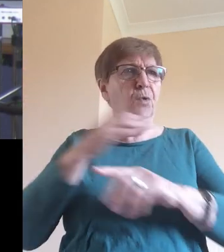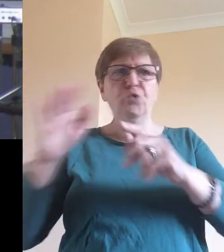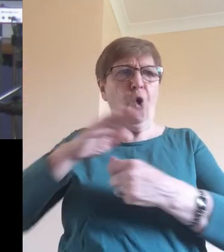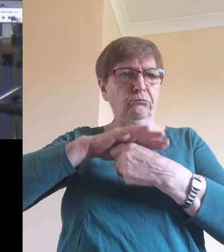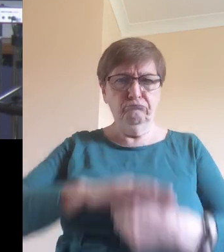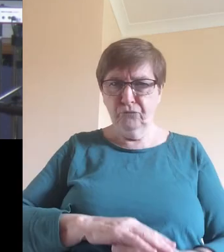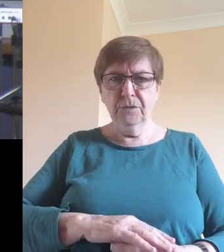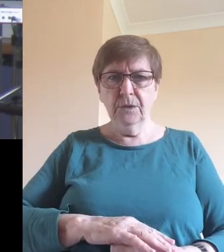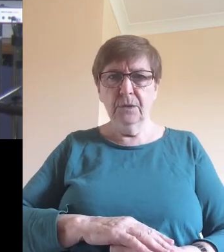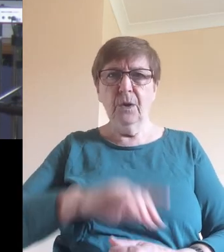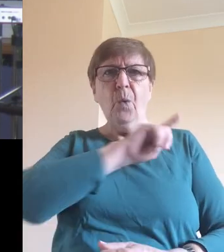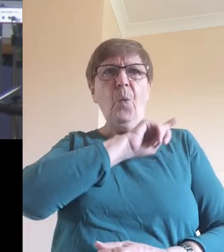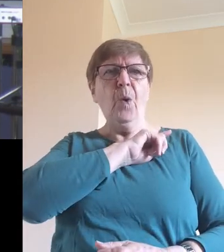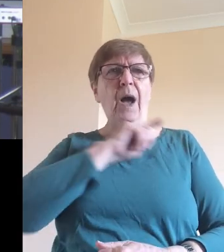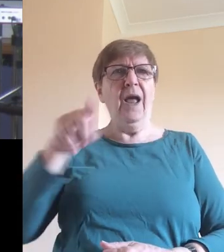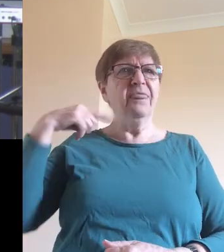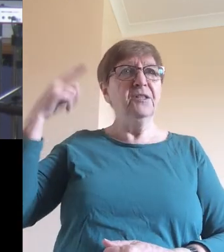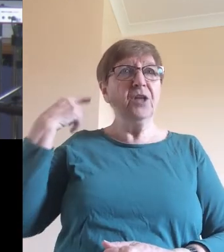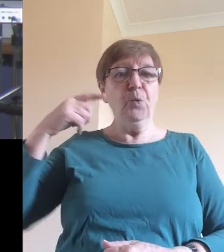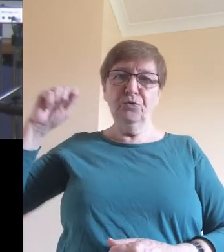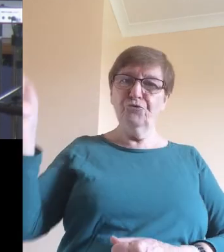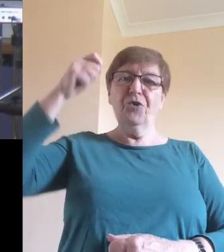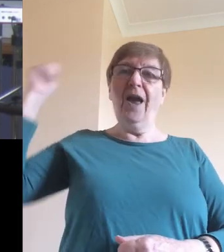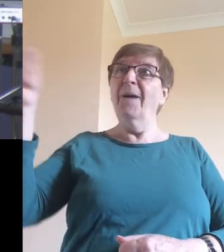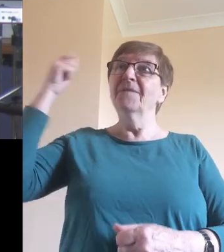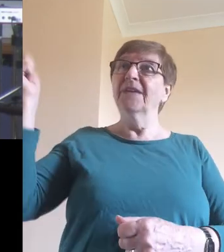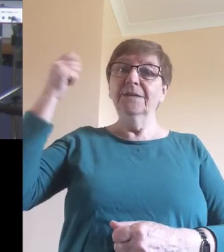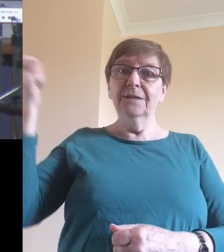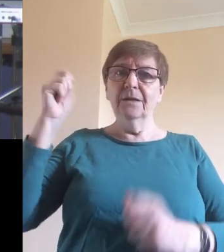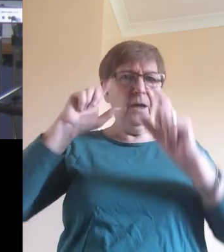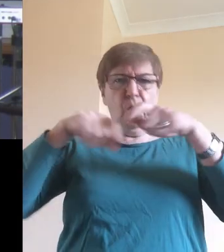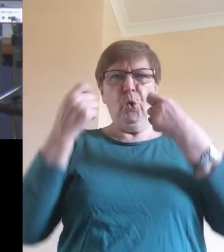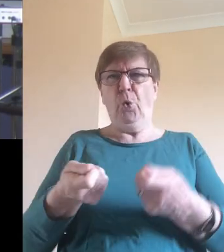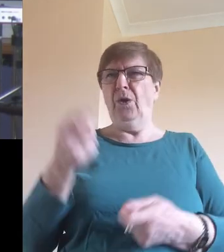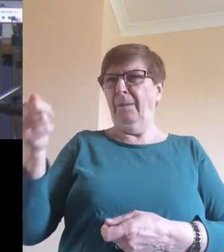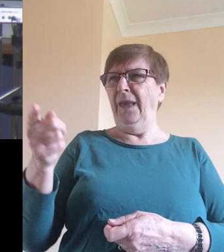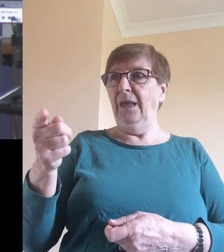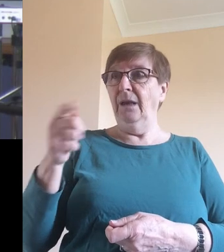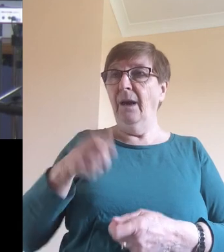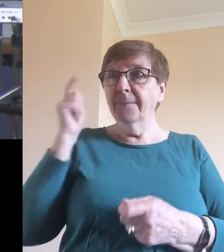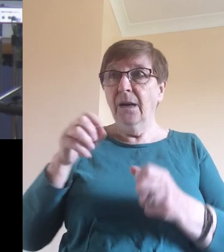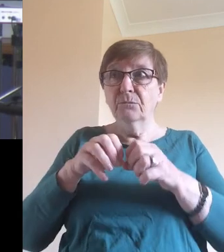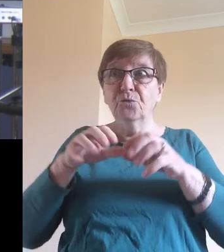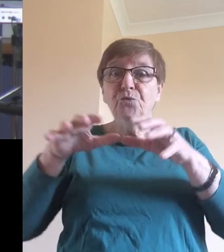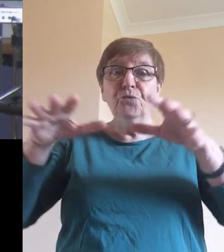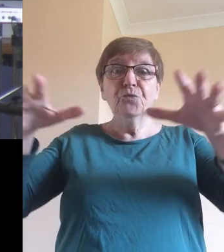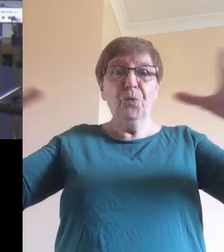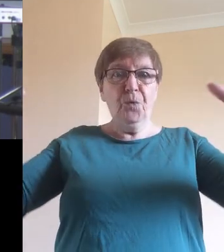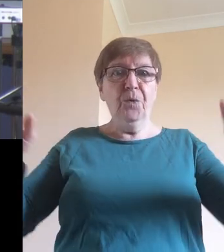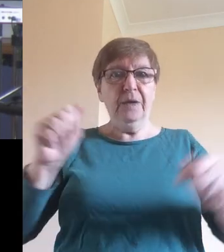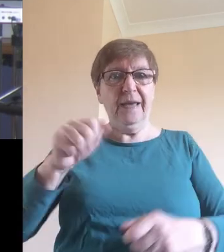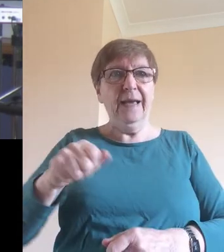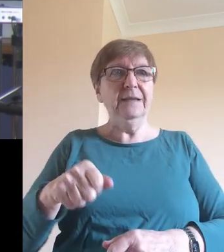depressed. Why, this sound was triumphant. It couldn't be so, but it grew with abundance.